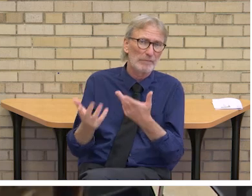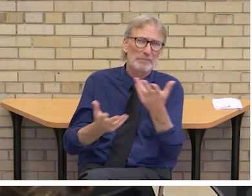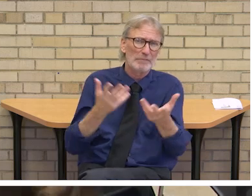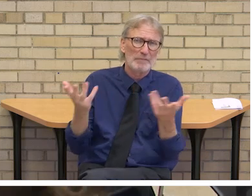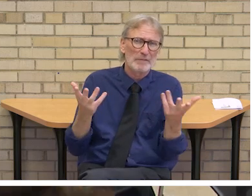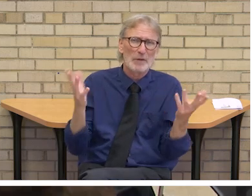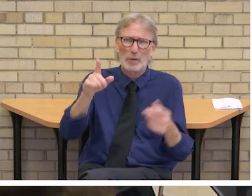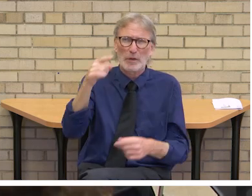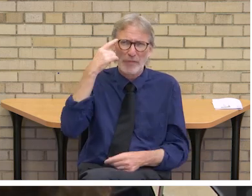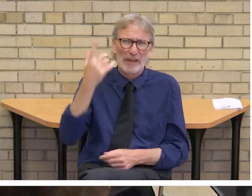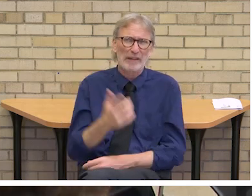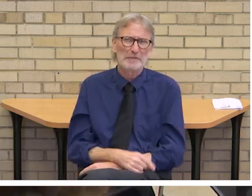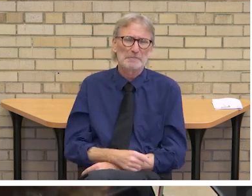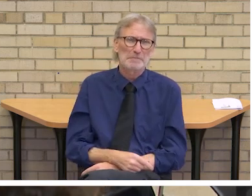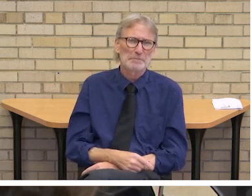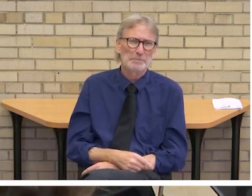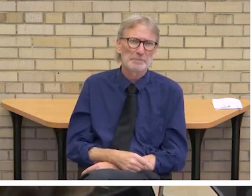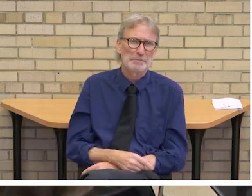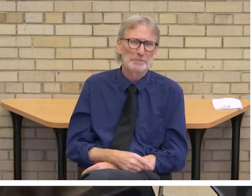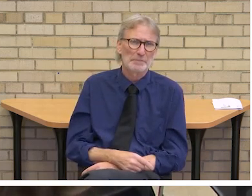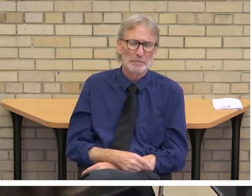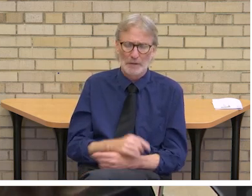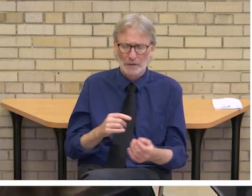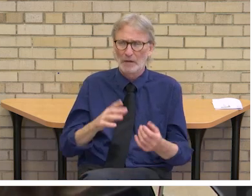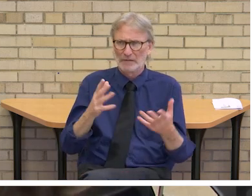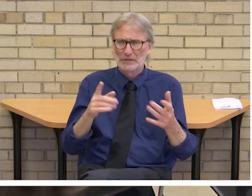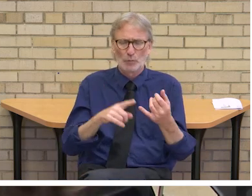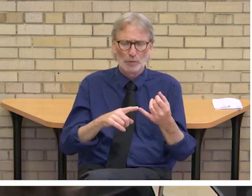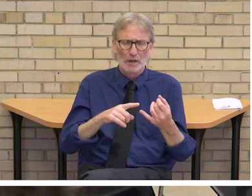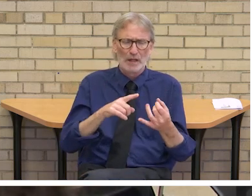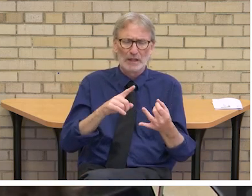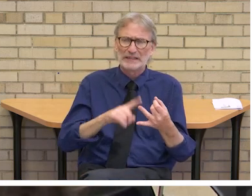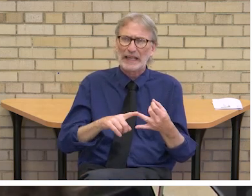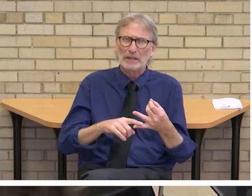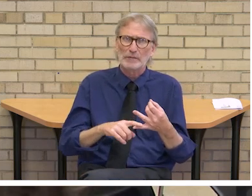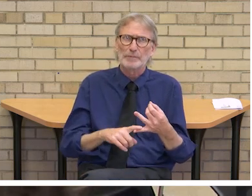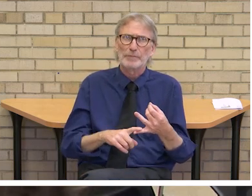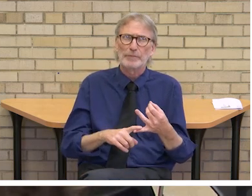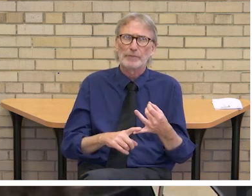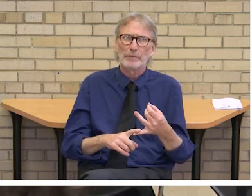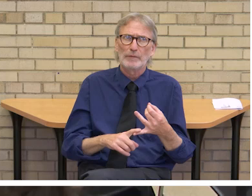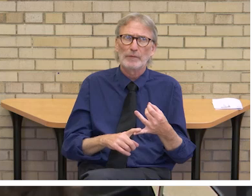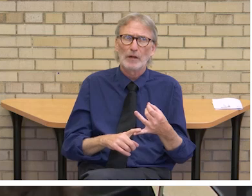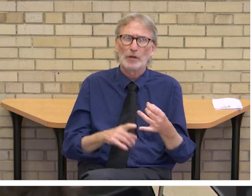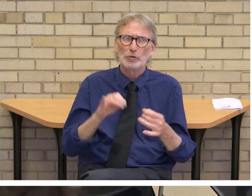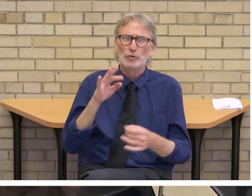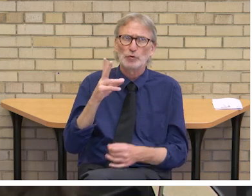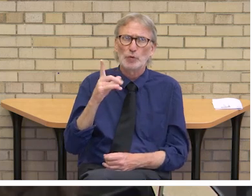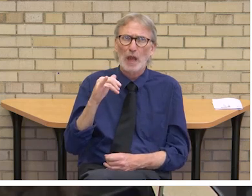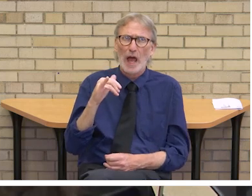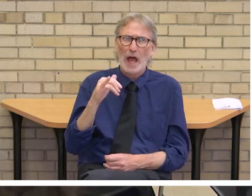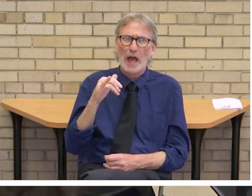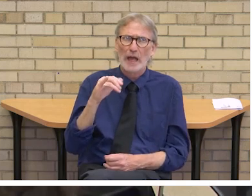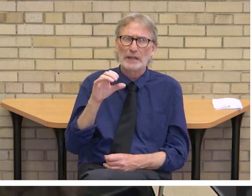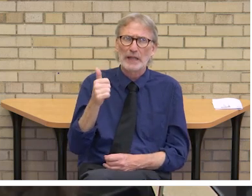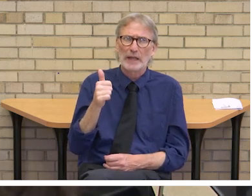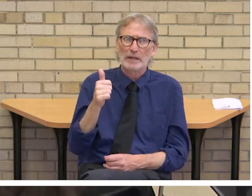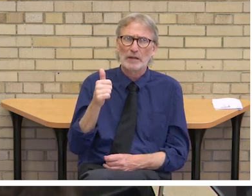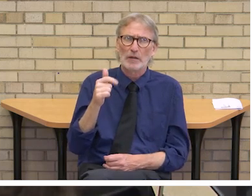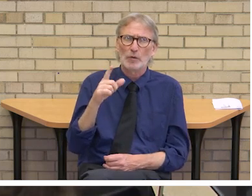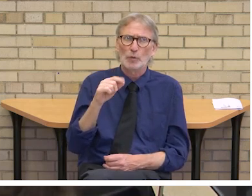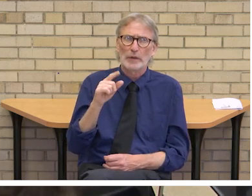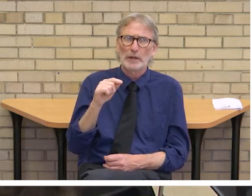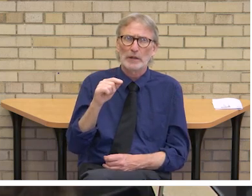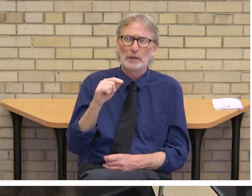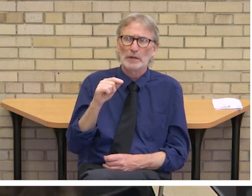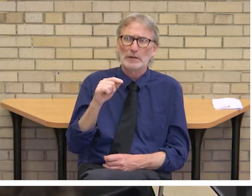in? The second part of this is a July 10th, 2026